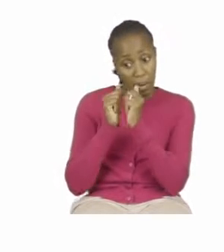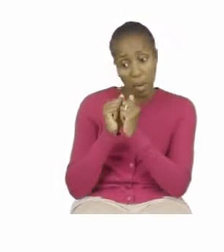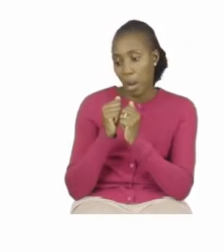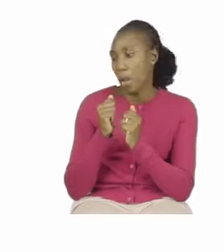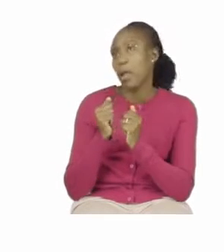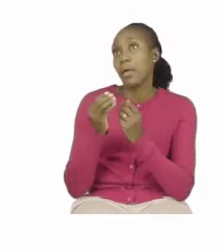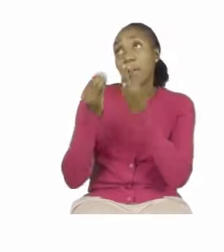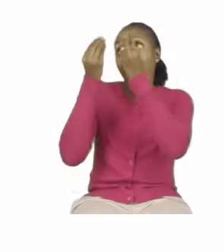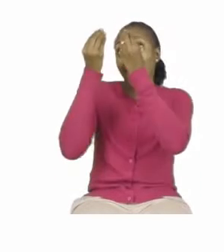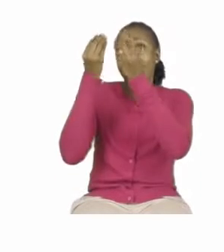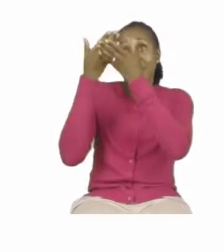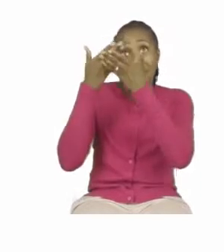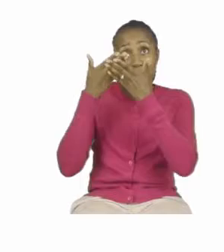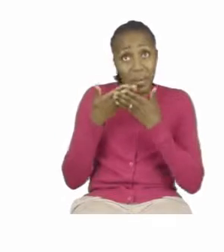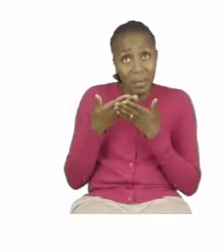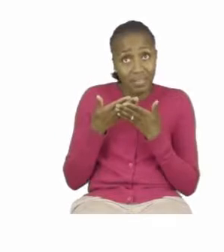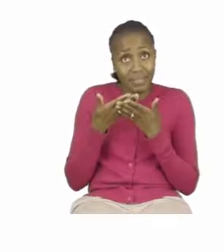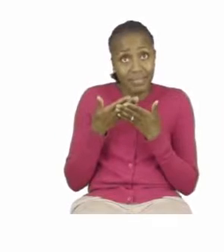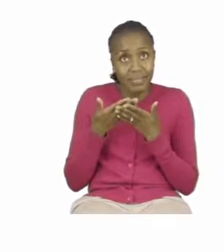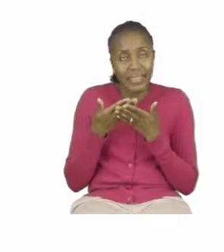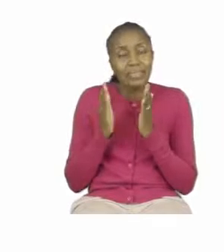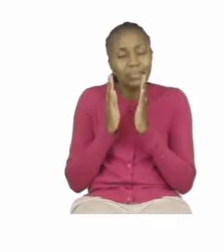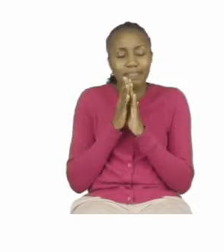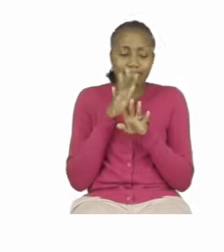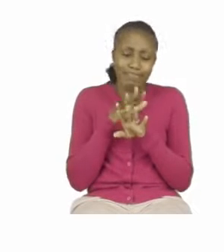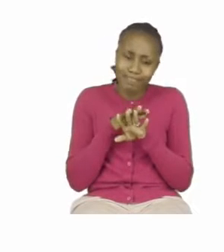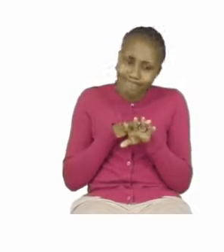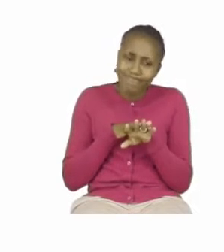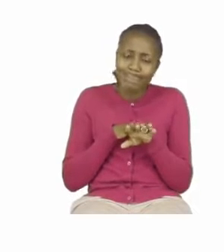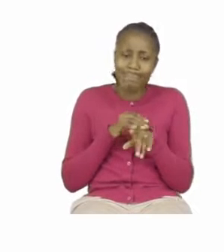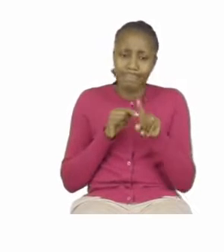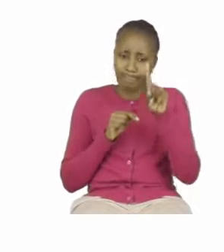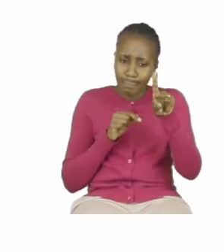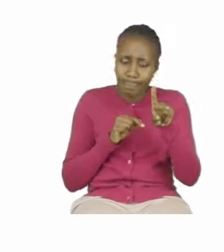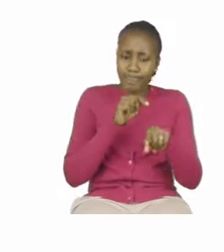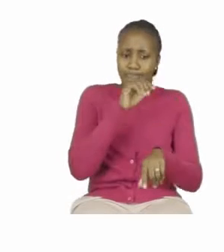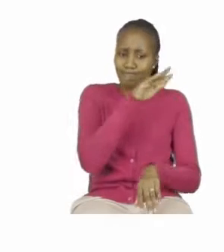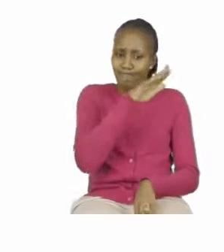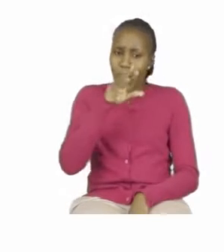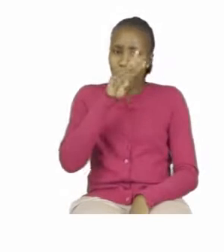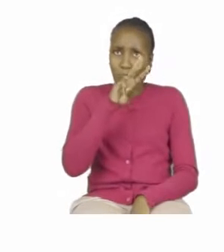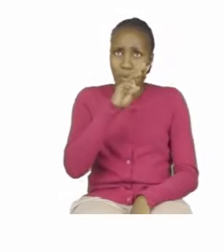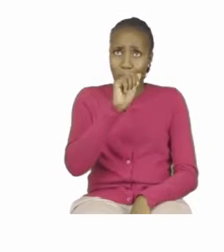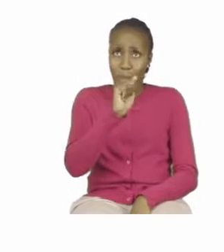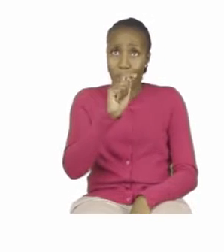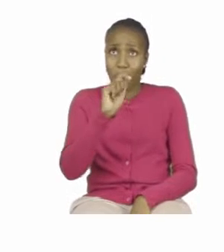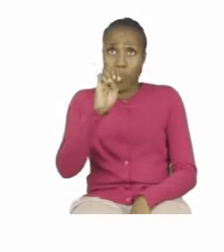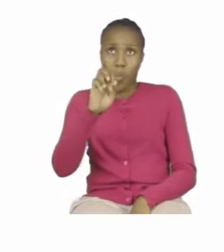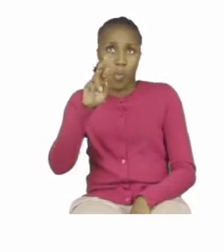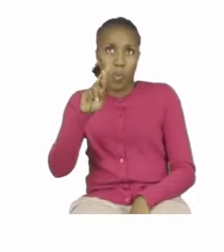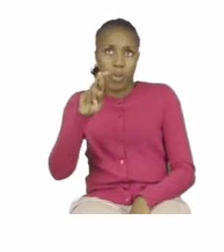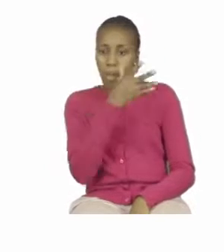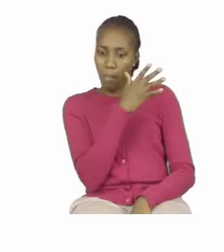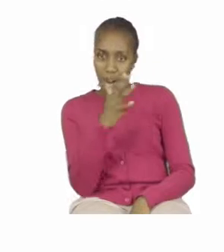home. Take your time and make sure you point to the picture so that they know which one you are